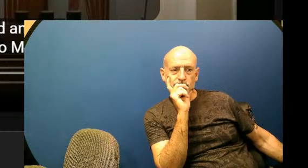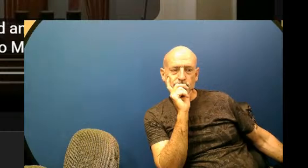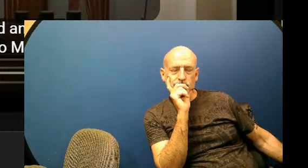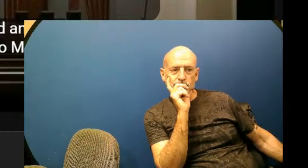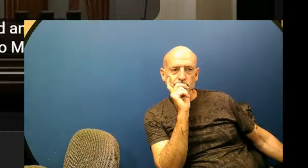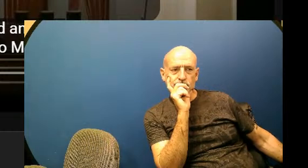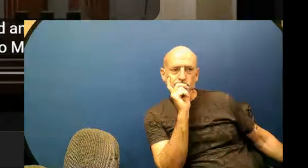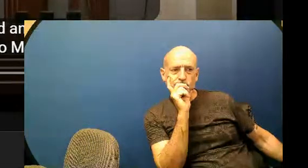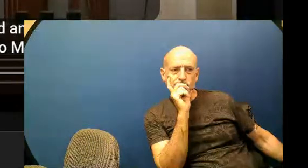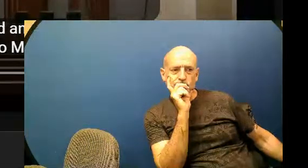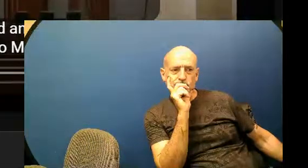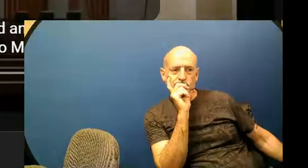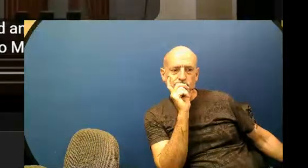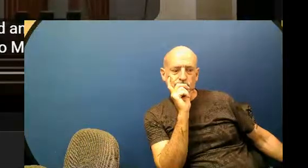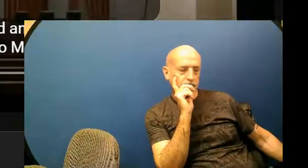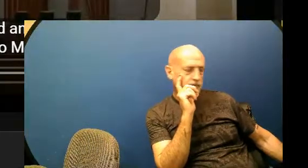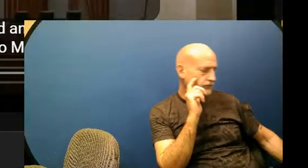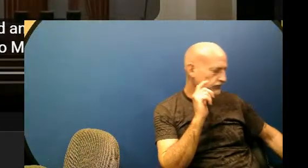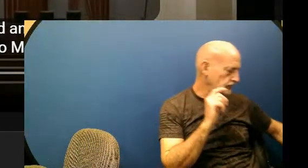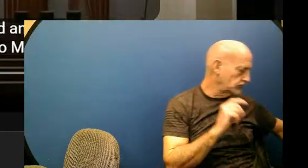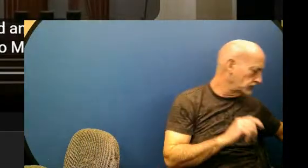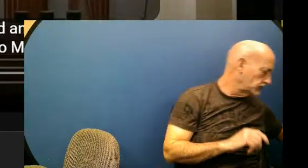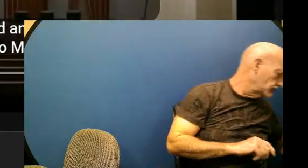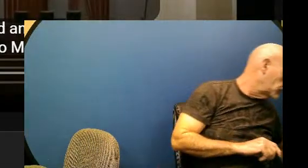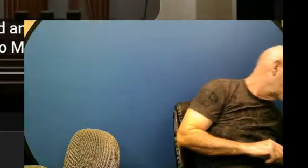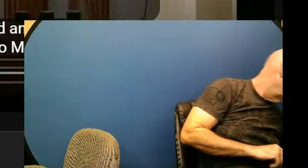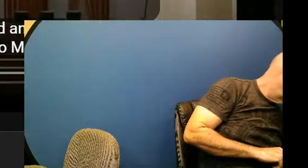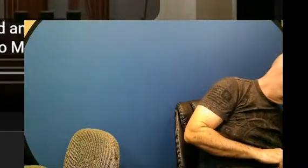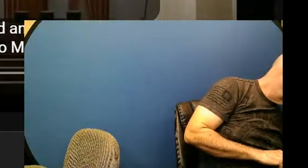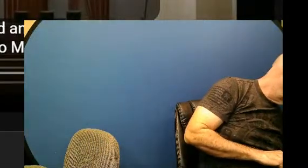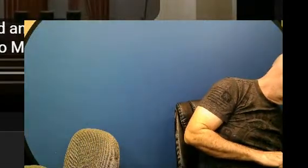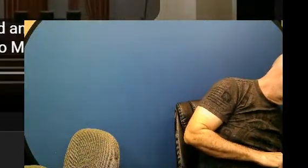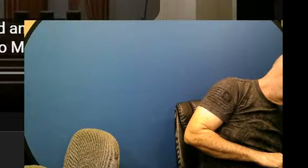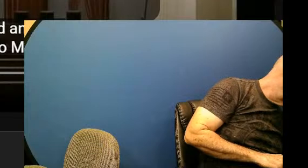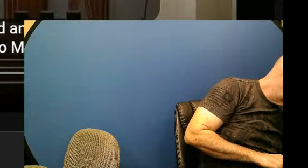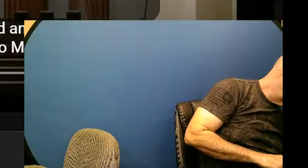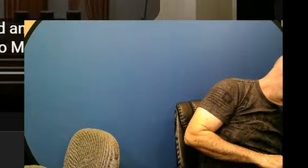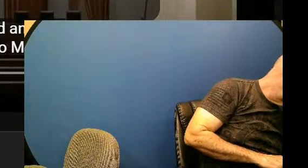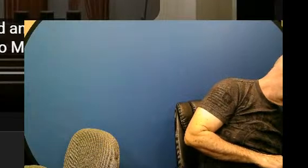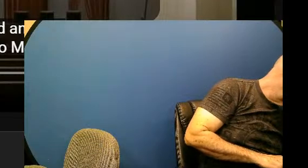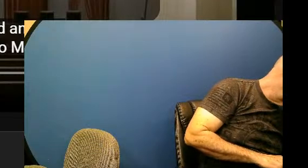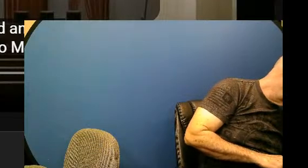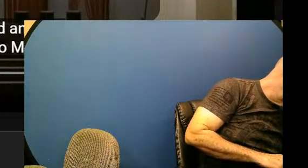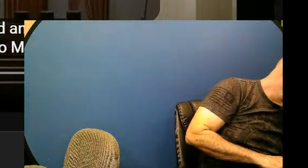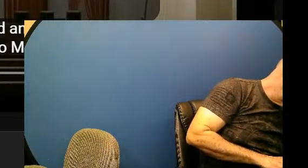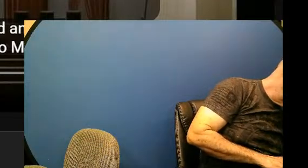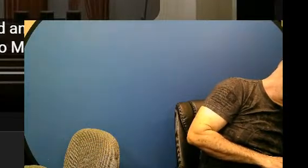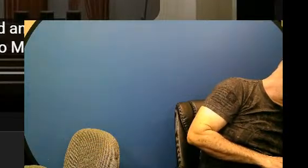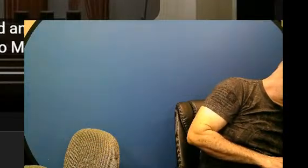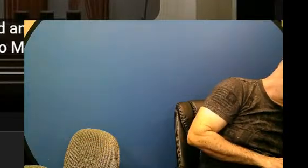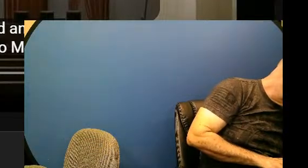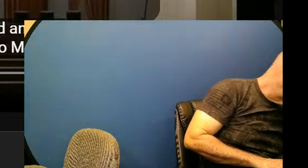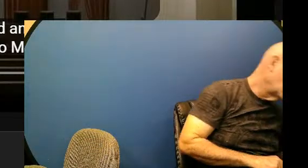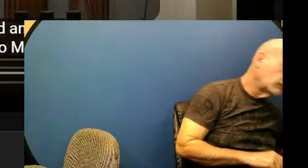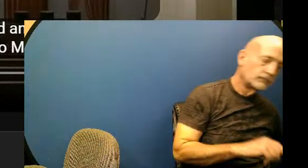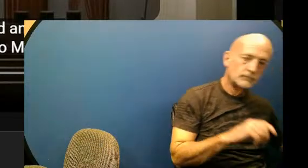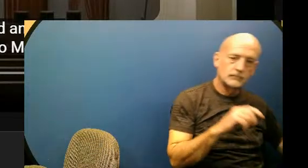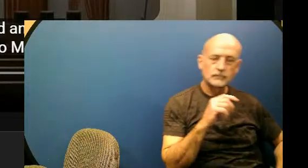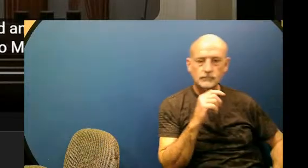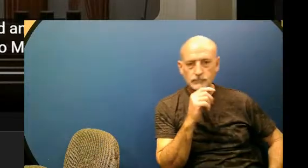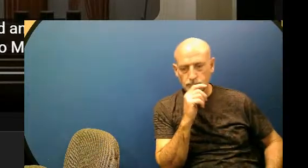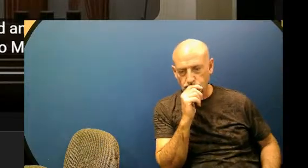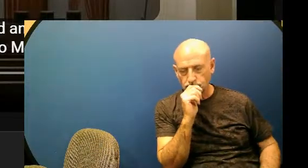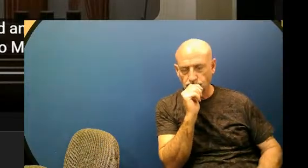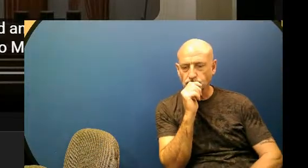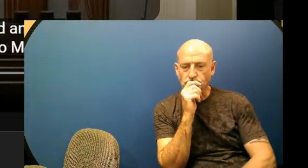risk were incorrect. So I not permissible. I certainly acknowledge the risk, but I